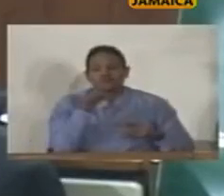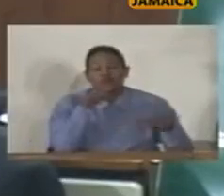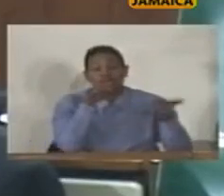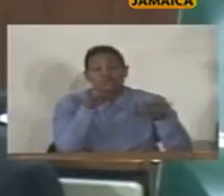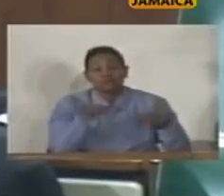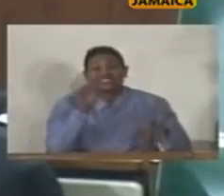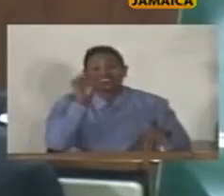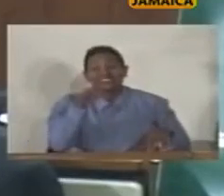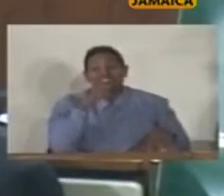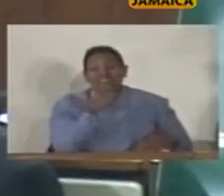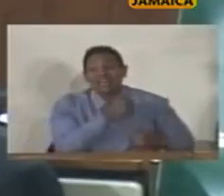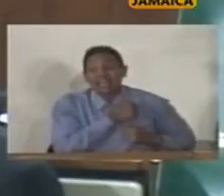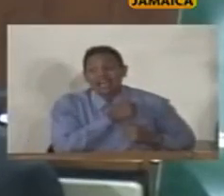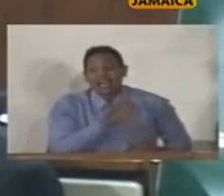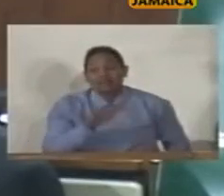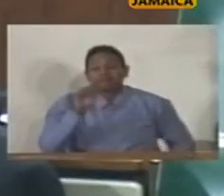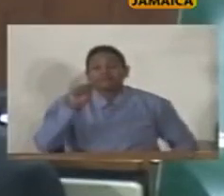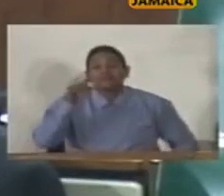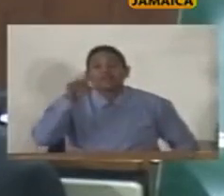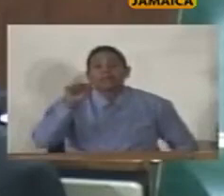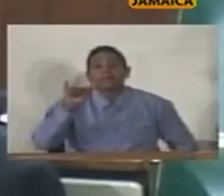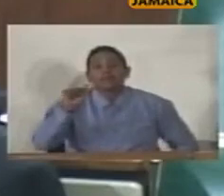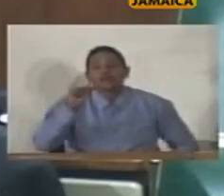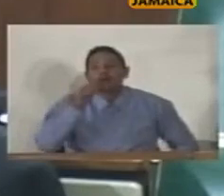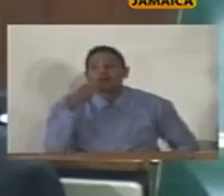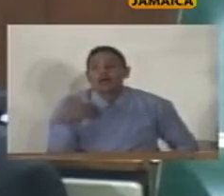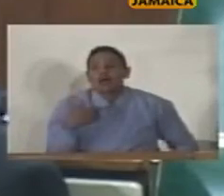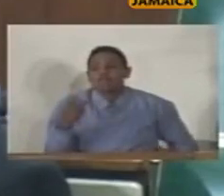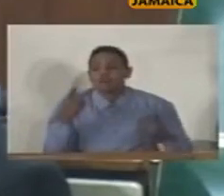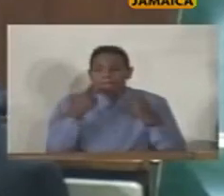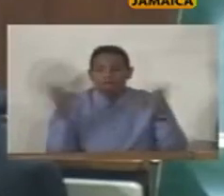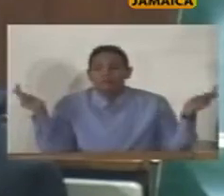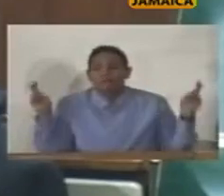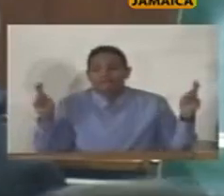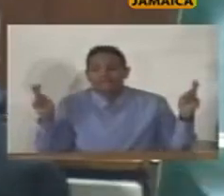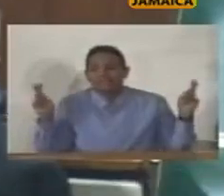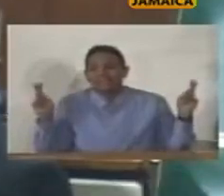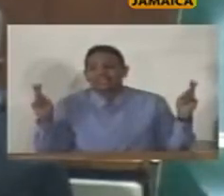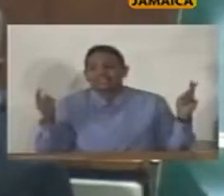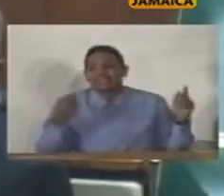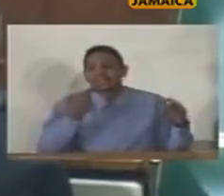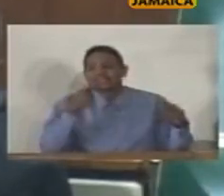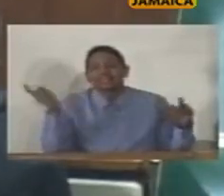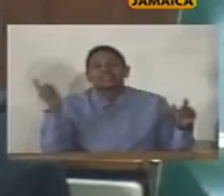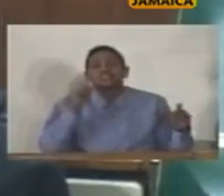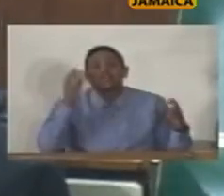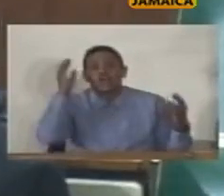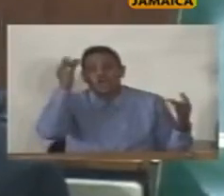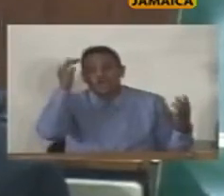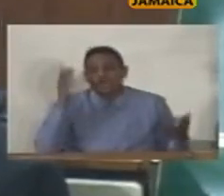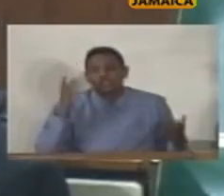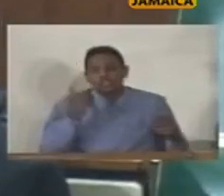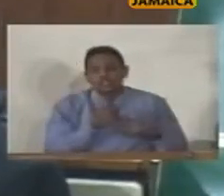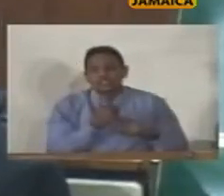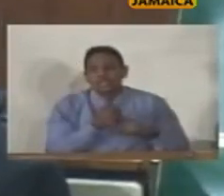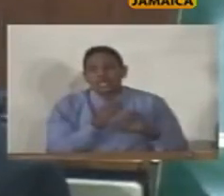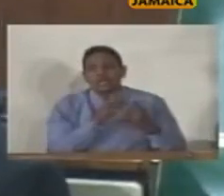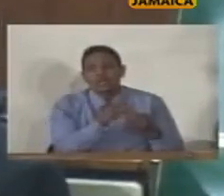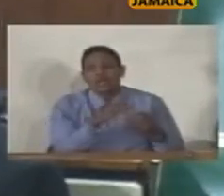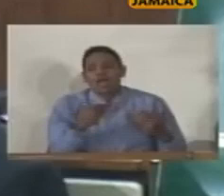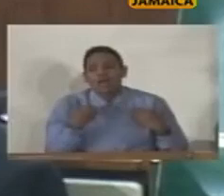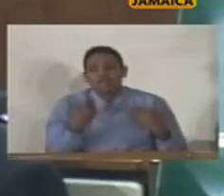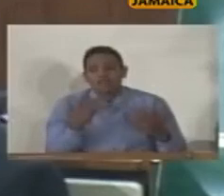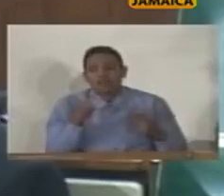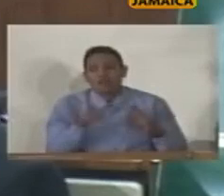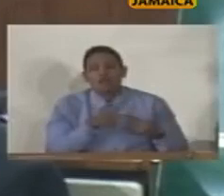that Ambassador Tapia had publicly indicated the concern that they had